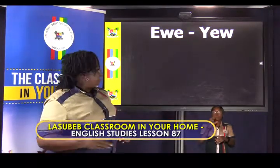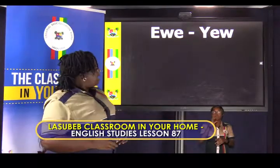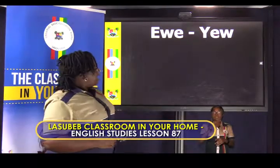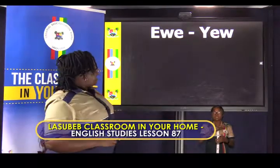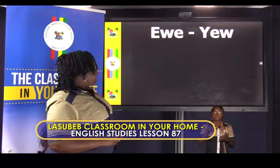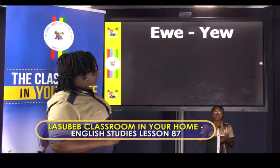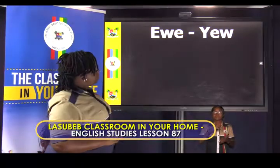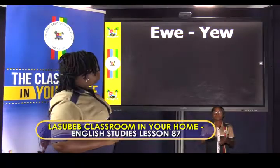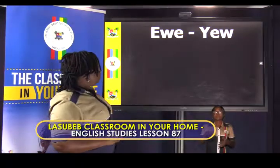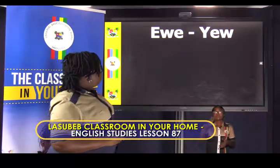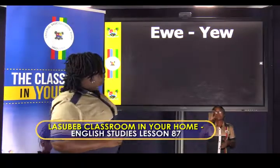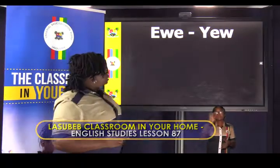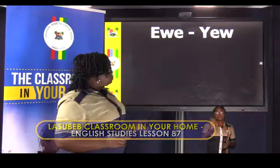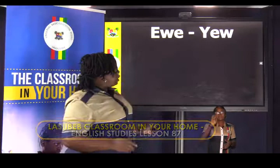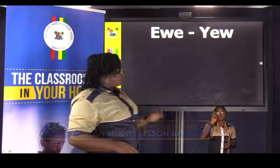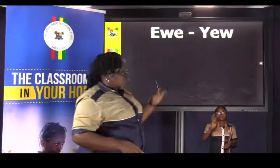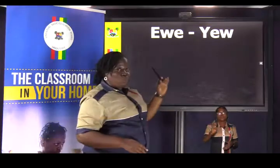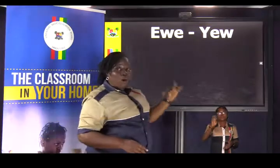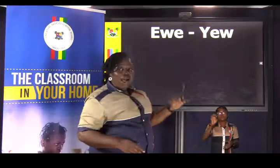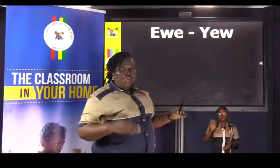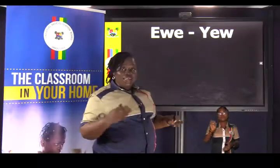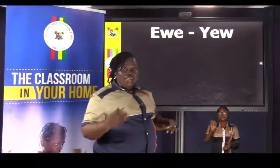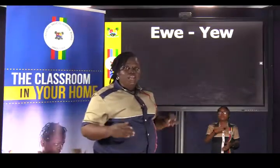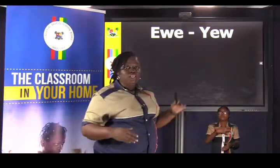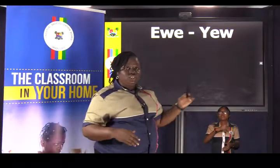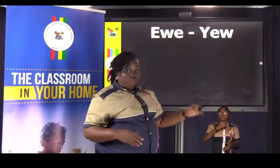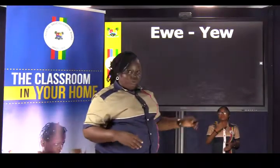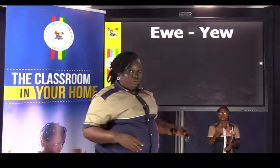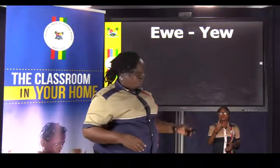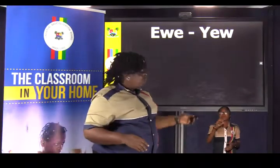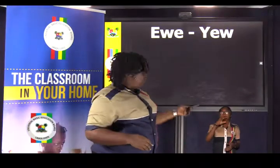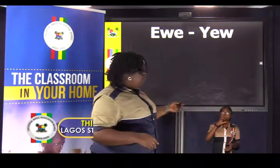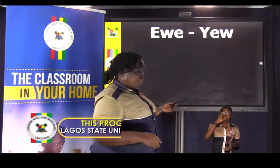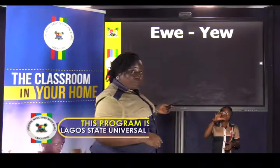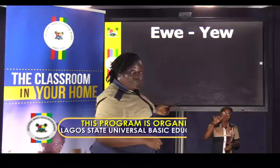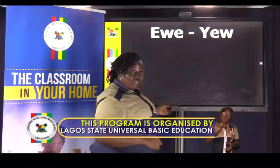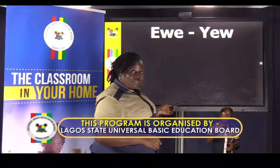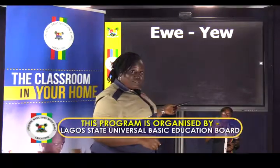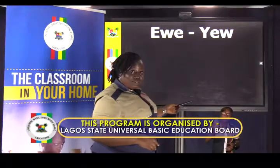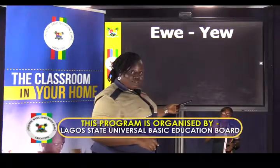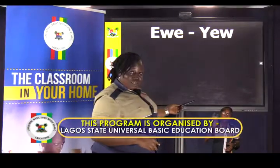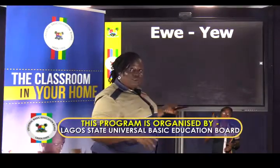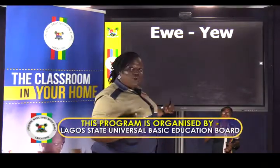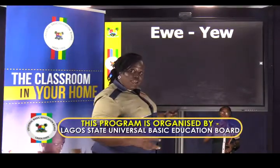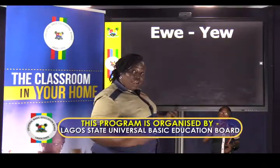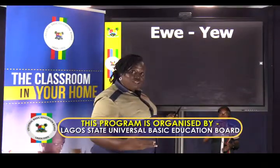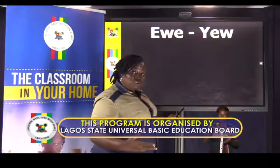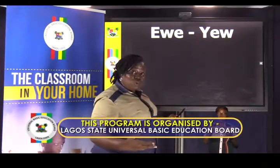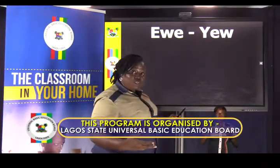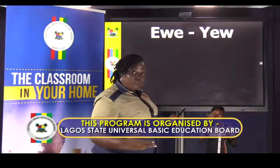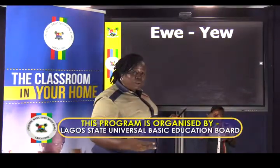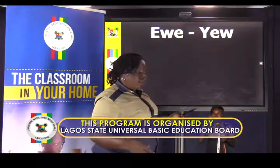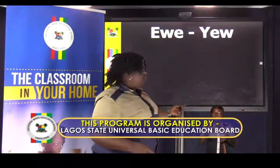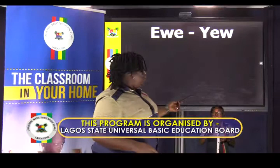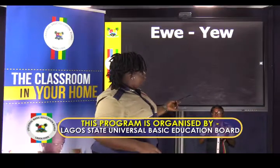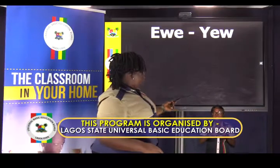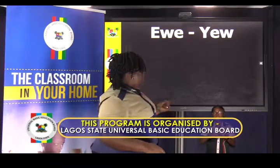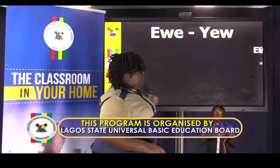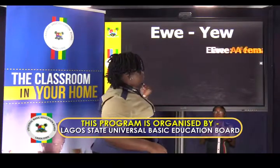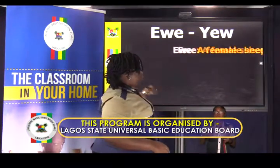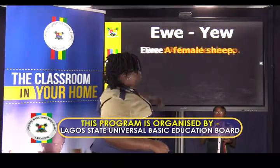E-W-E. Another one is spelled Y-E-W. Their meanings? You are eager to know what they